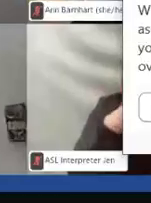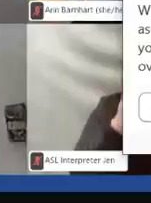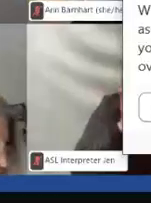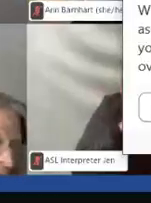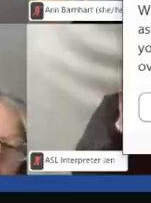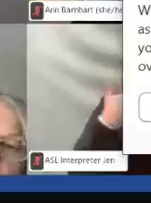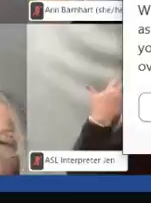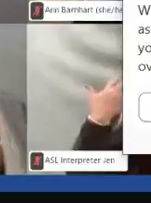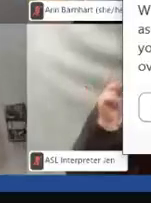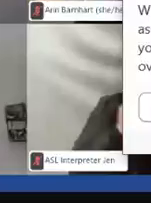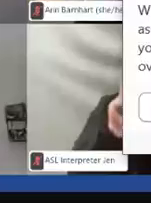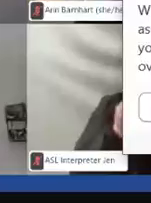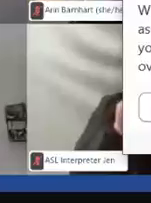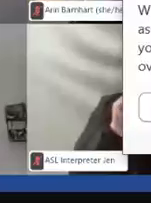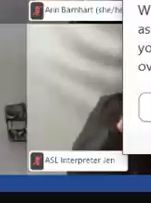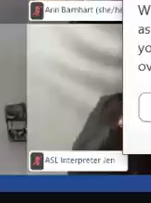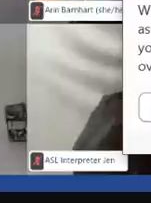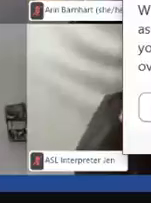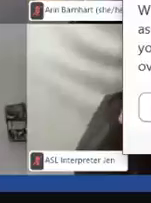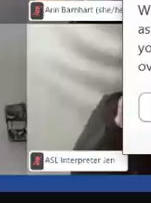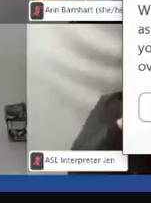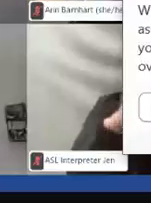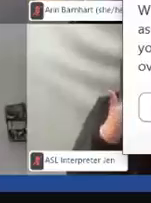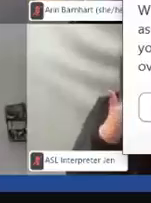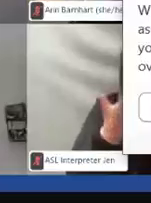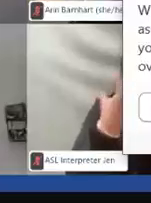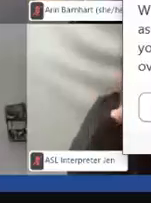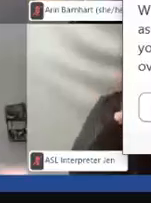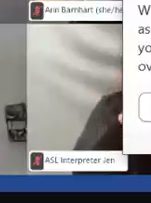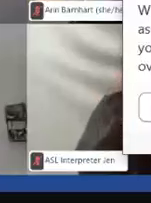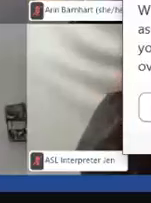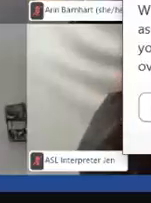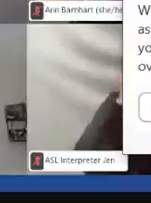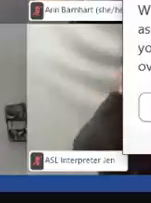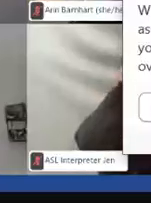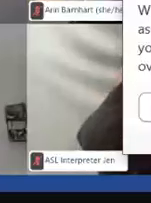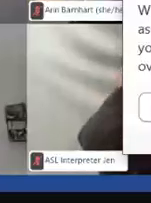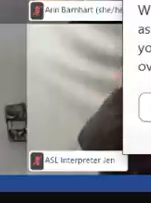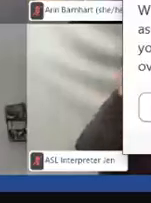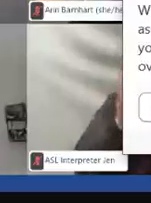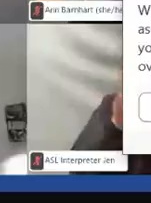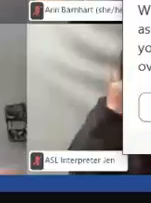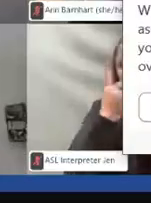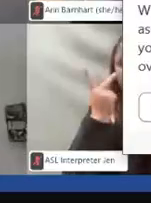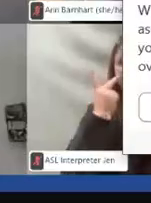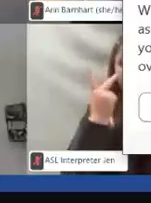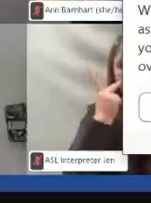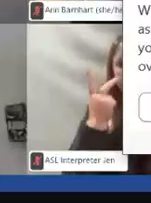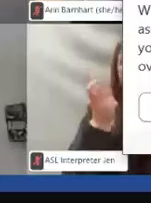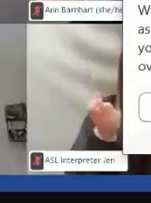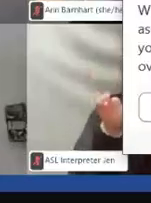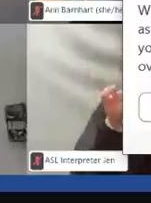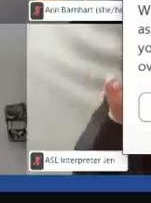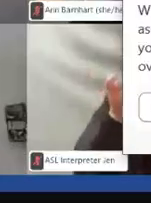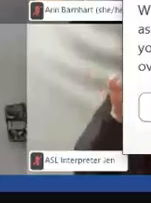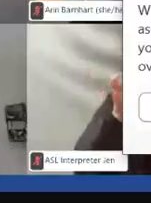populations within the disability community. So that includes those with cognitive impairments, that includes those with vision impairments, it includes